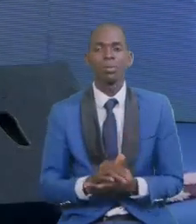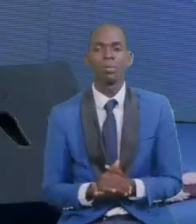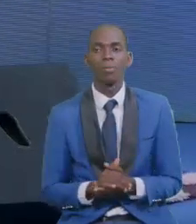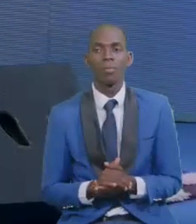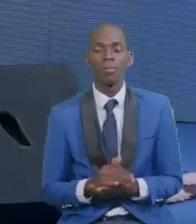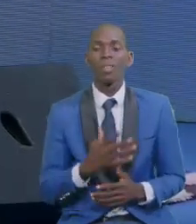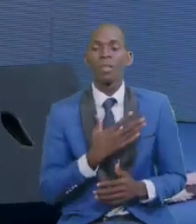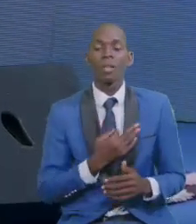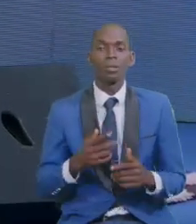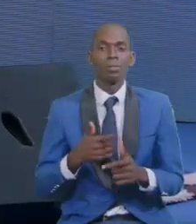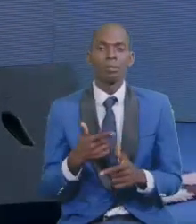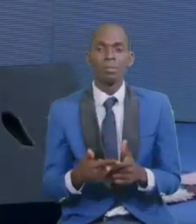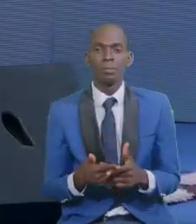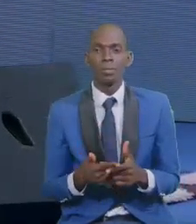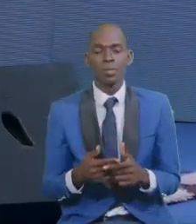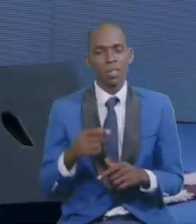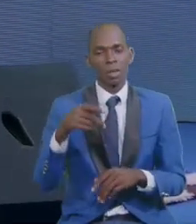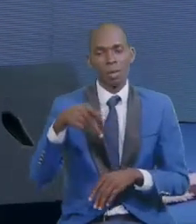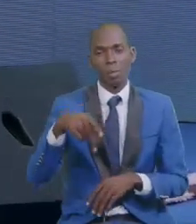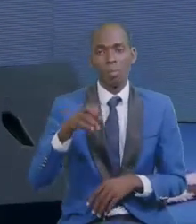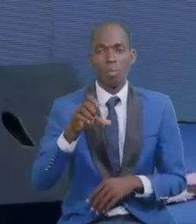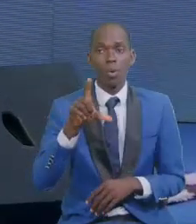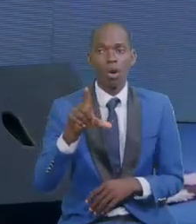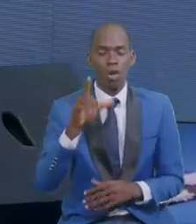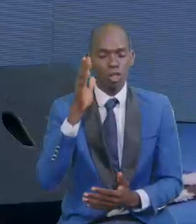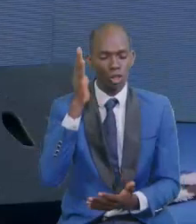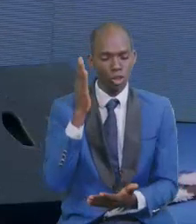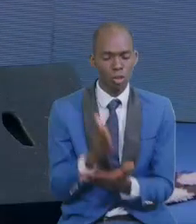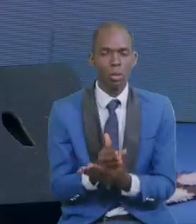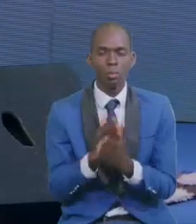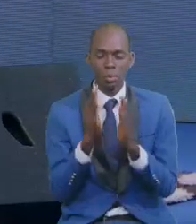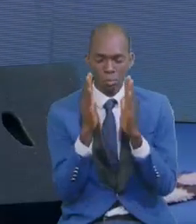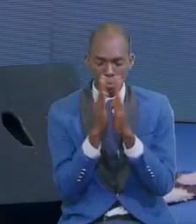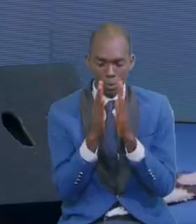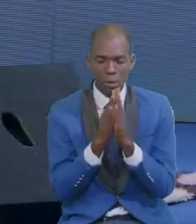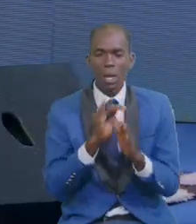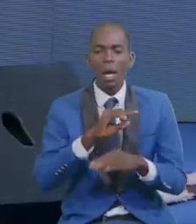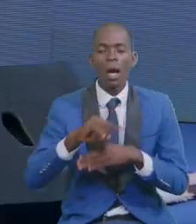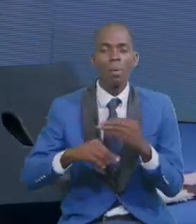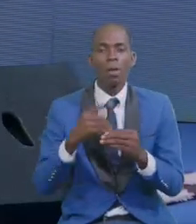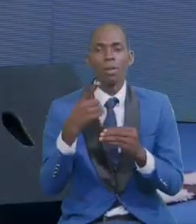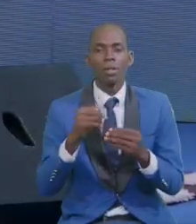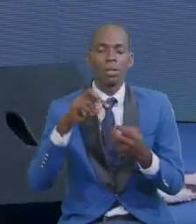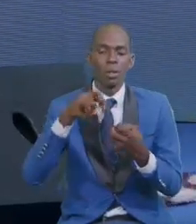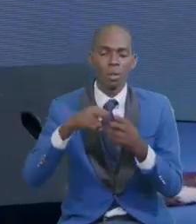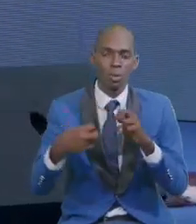And then Paul stopped praying about the buffeting.